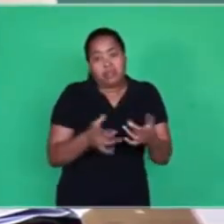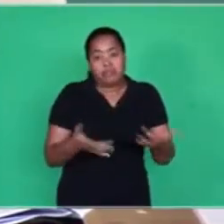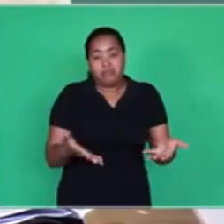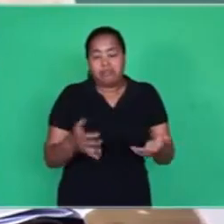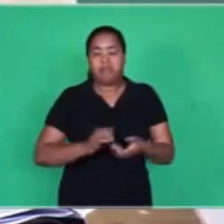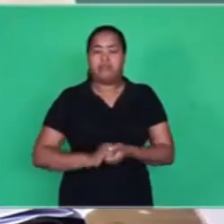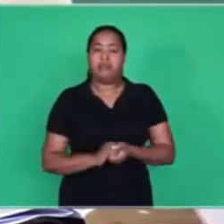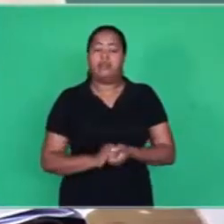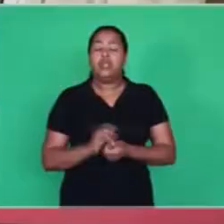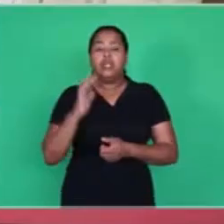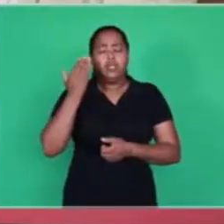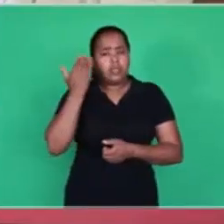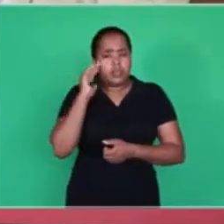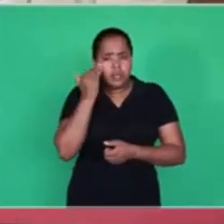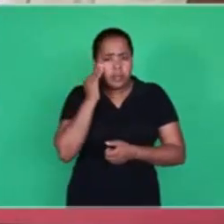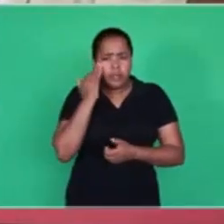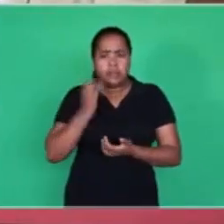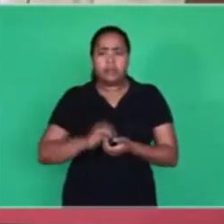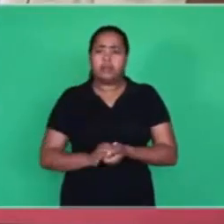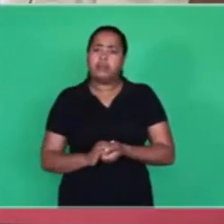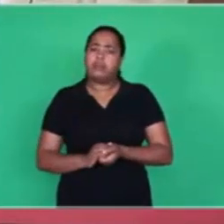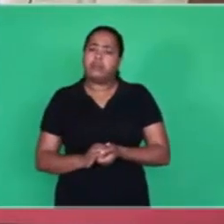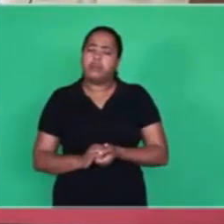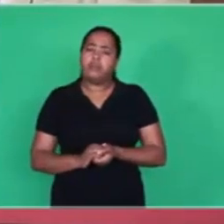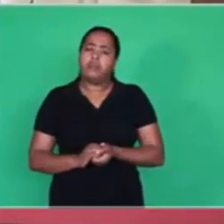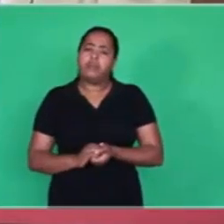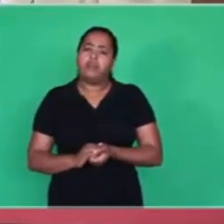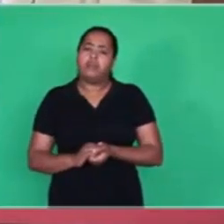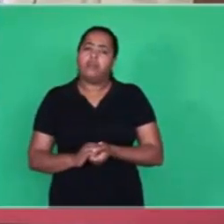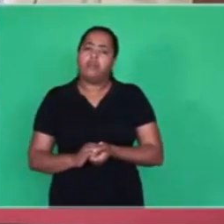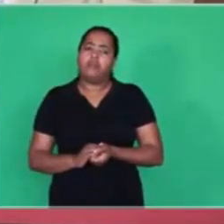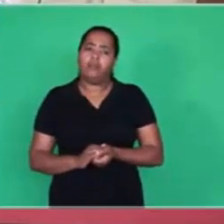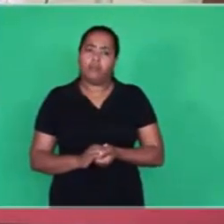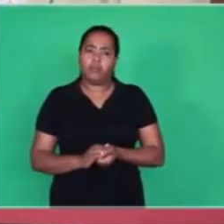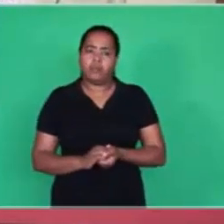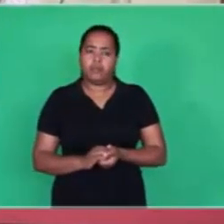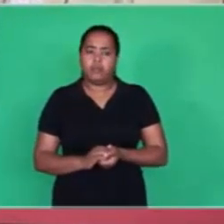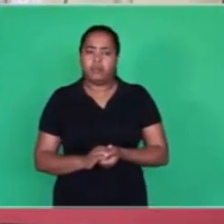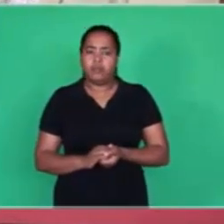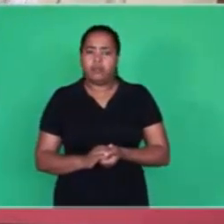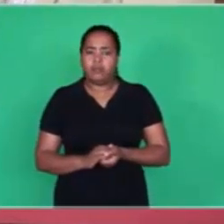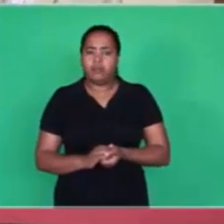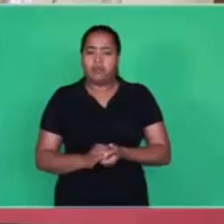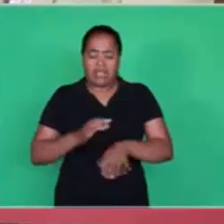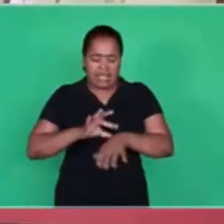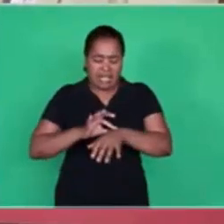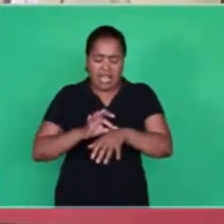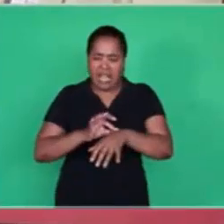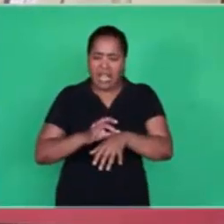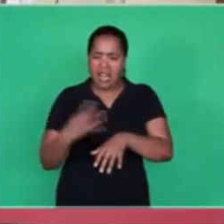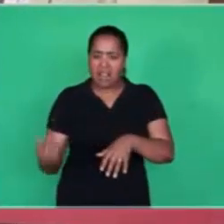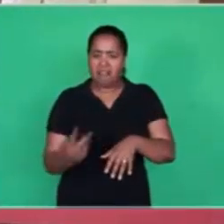is above all things, who is calling for this great banquet.